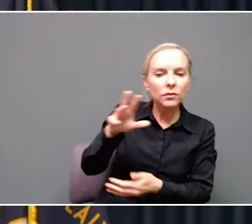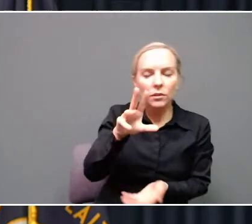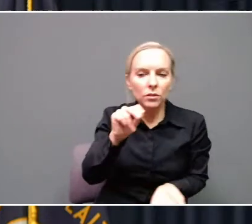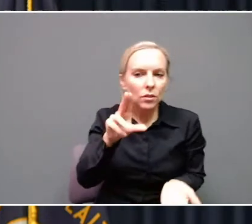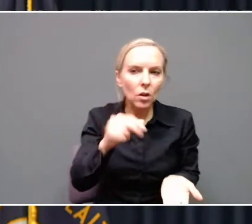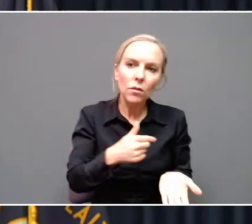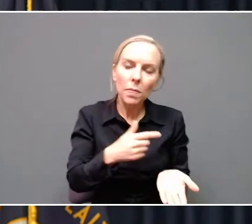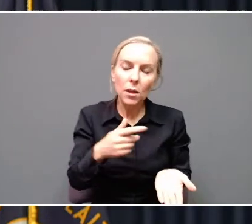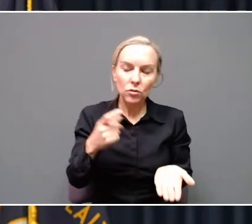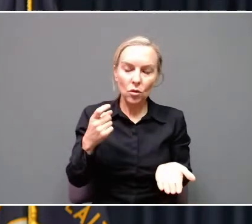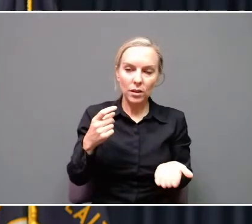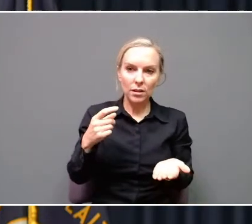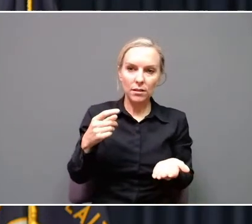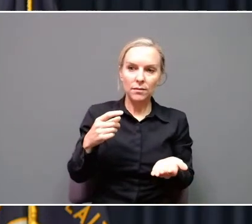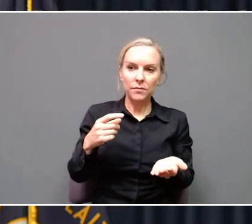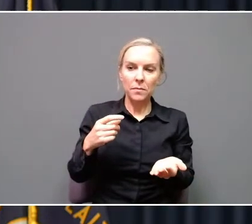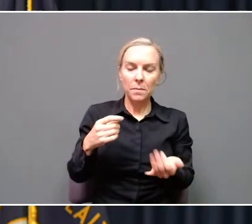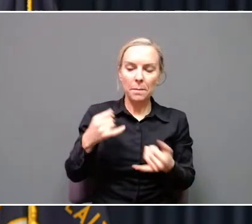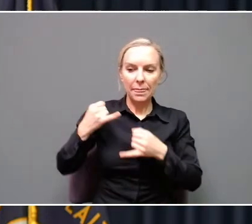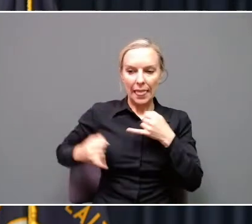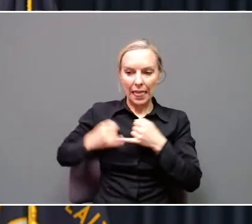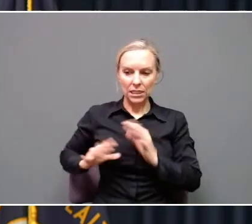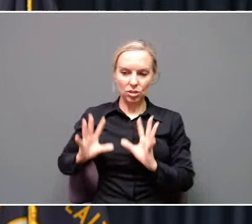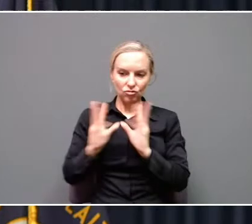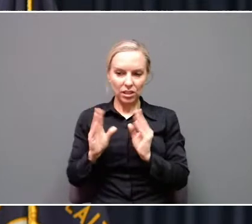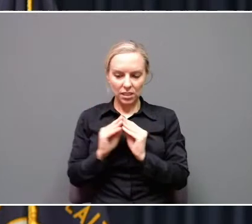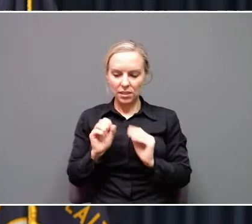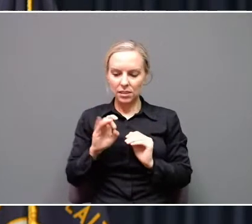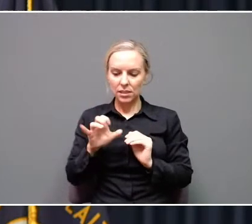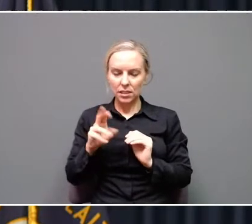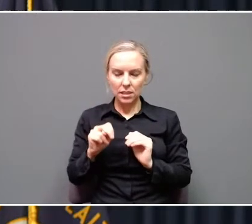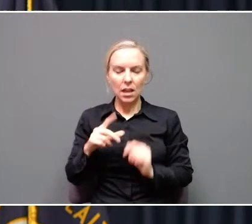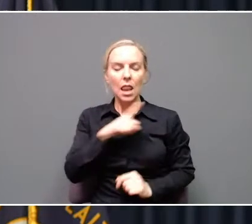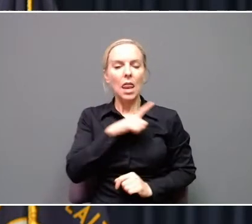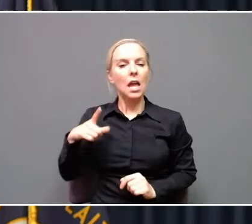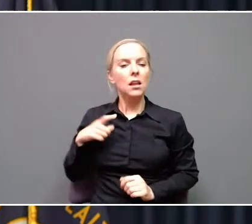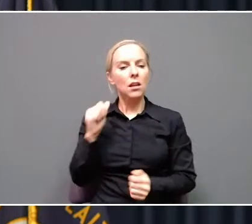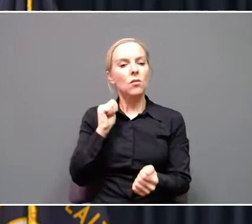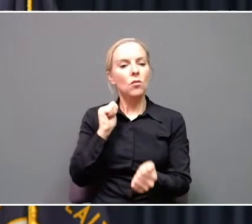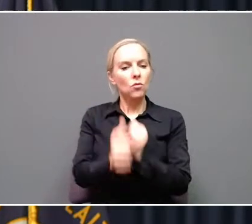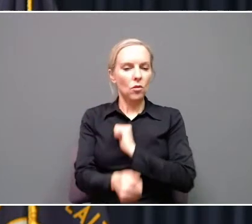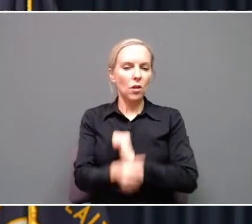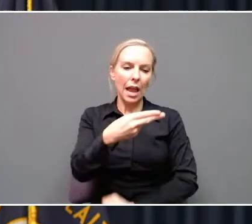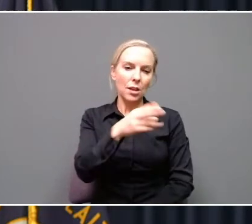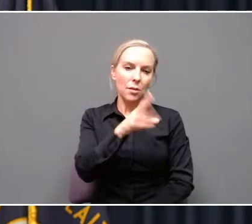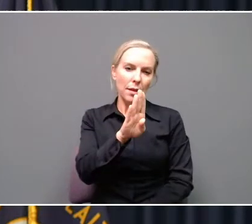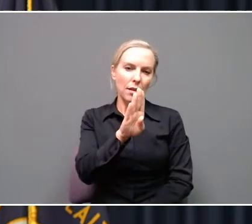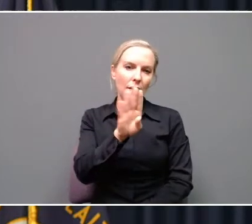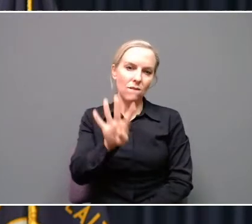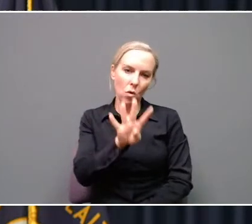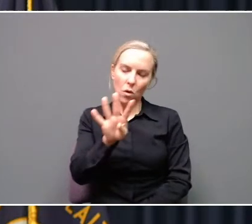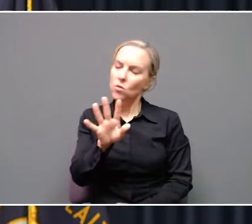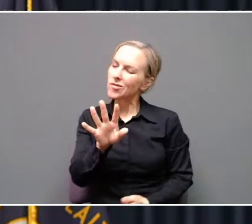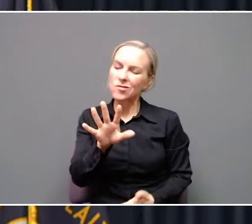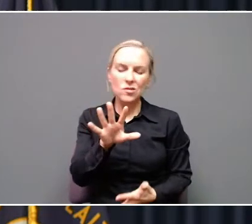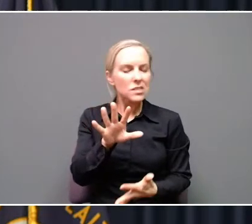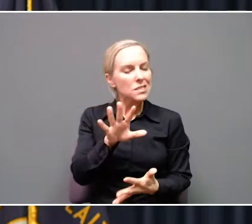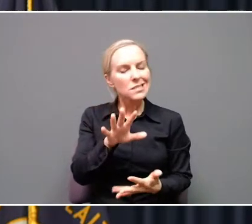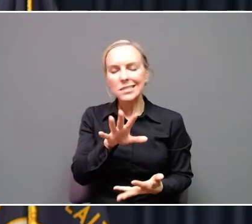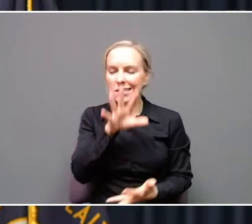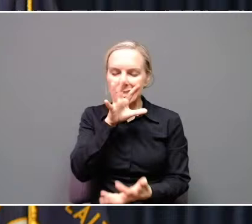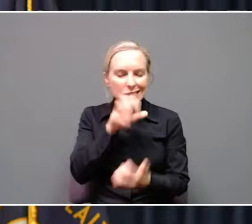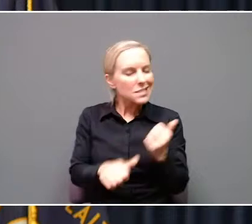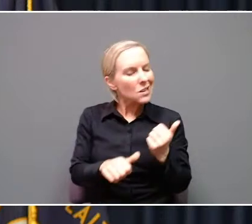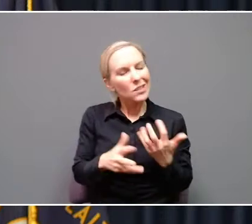session, the legislature passed House Bill 4, a really cruel bill that just chops safety nets for people